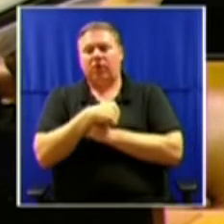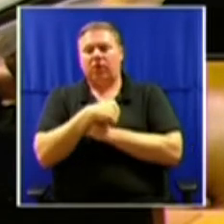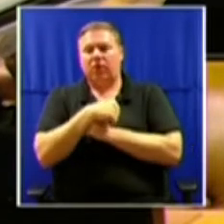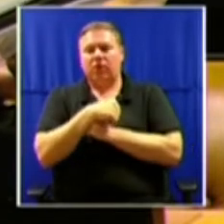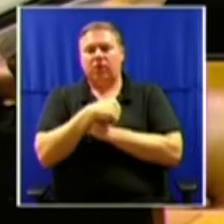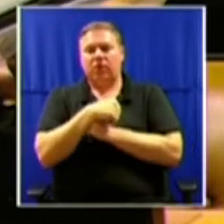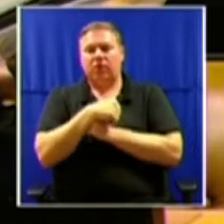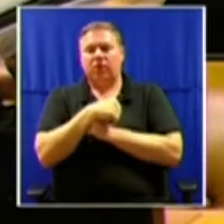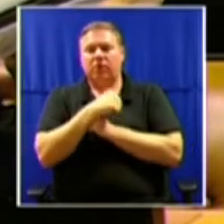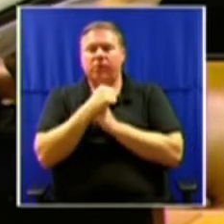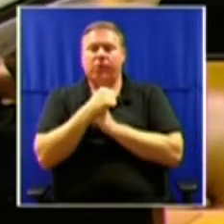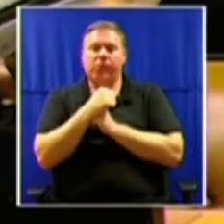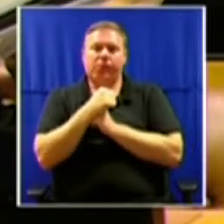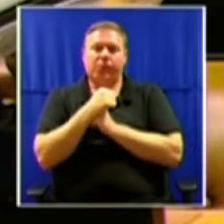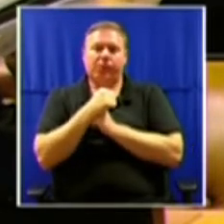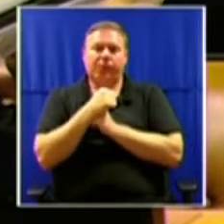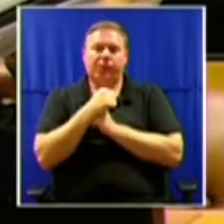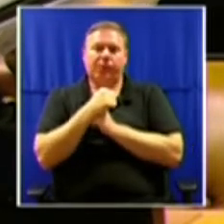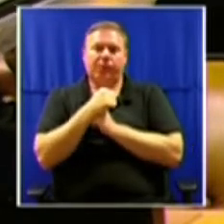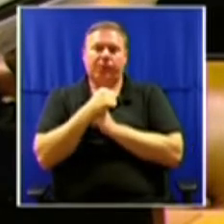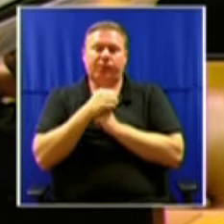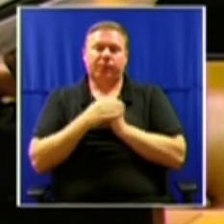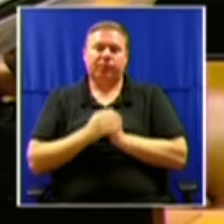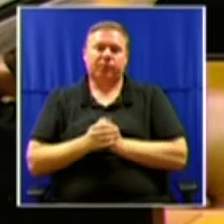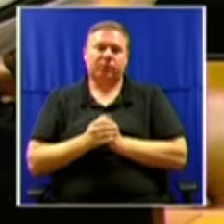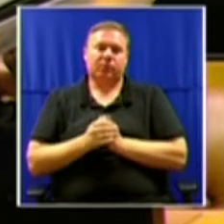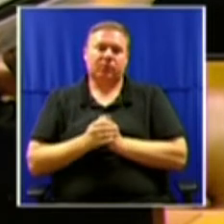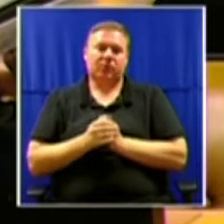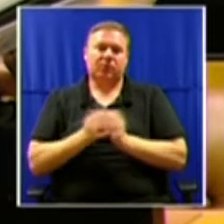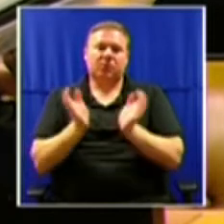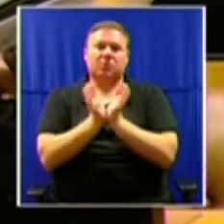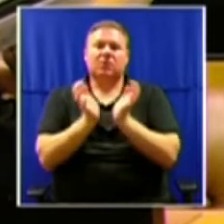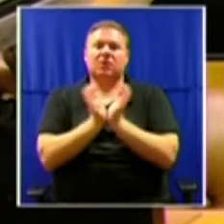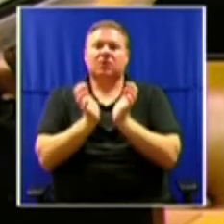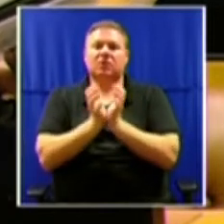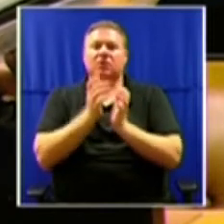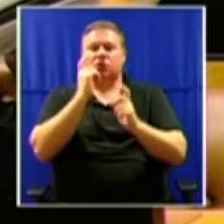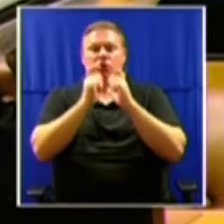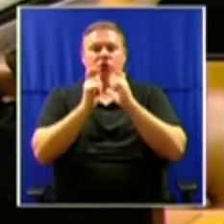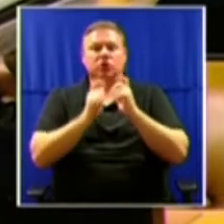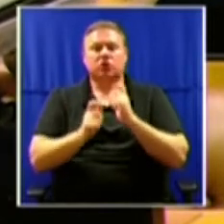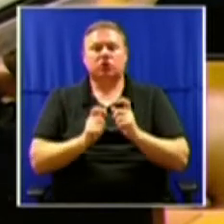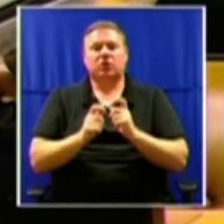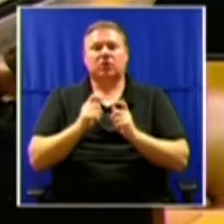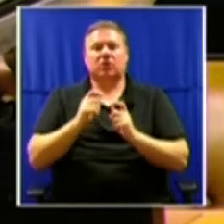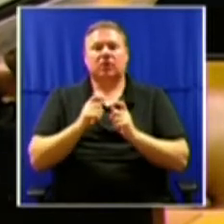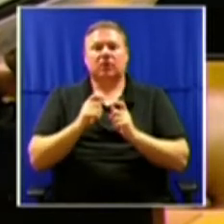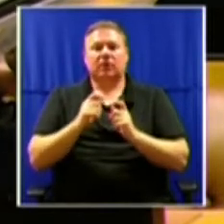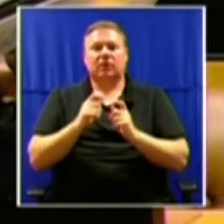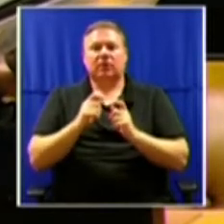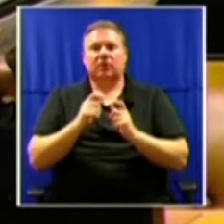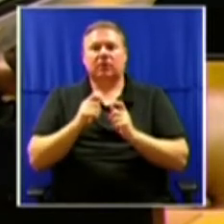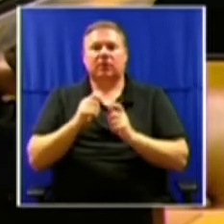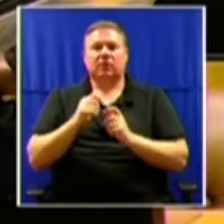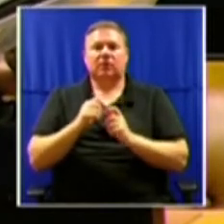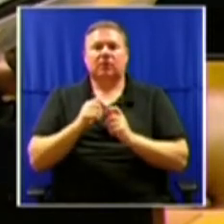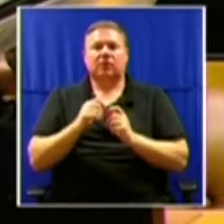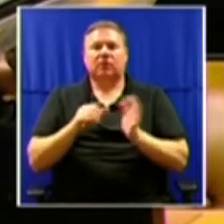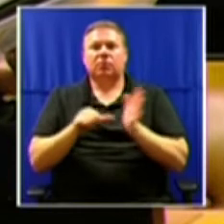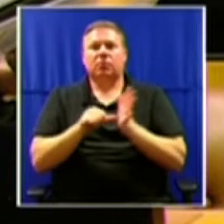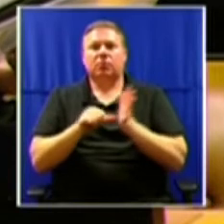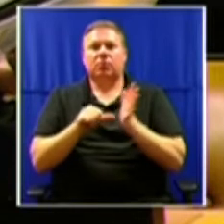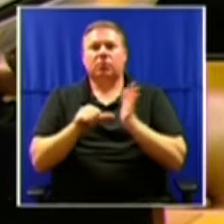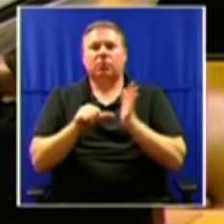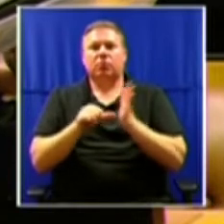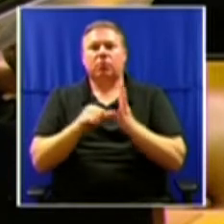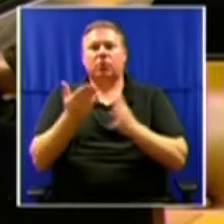Prosecutor to address challenges and discuss high-profile sensitive cases. Bi-monthly senior management meetings chaired by the